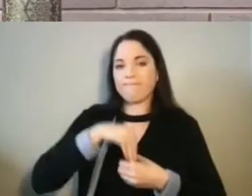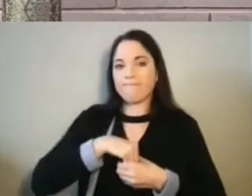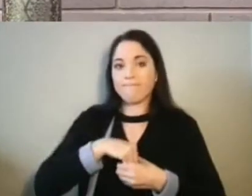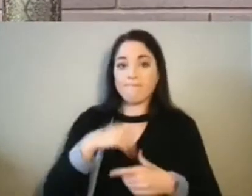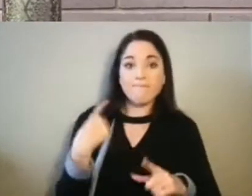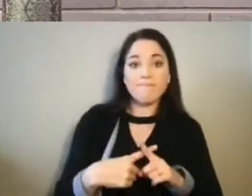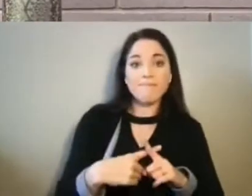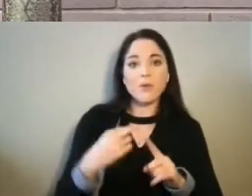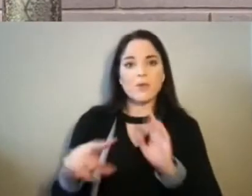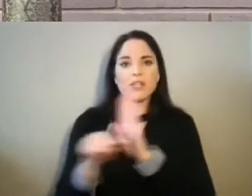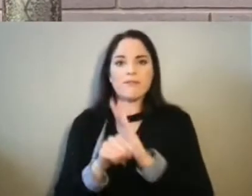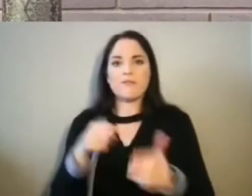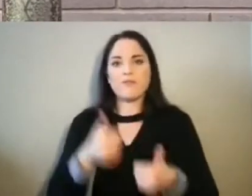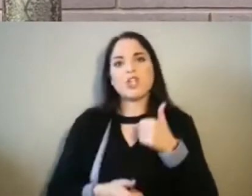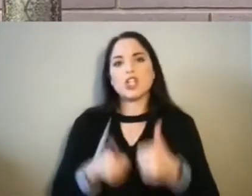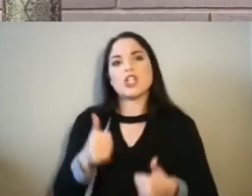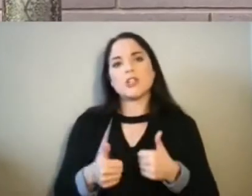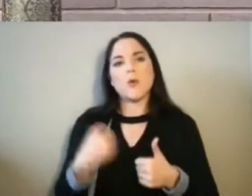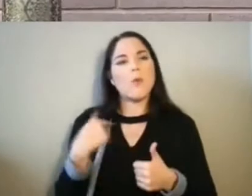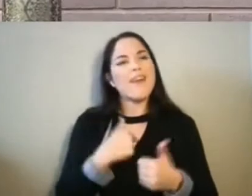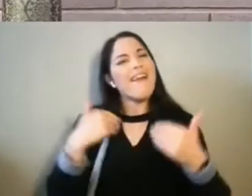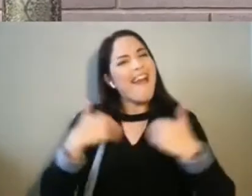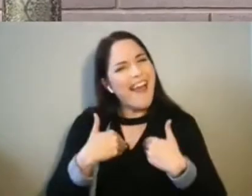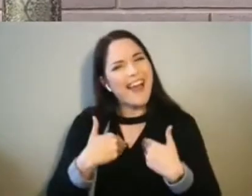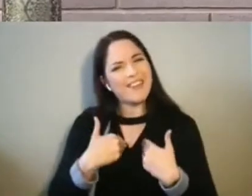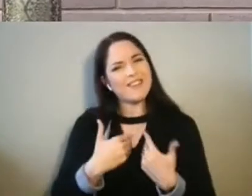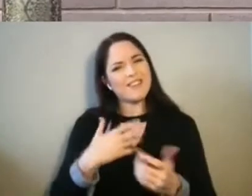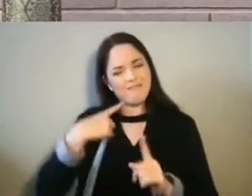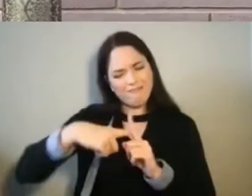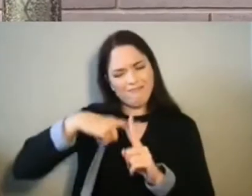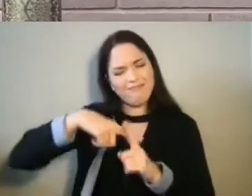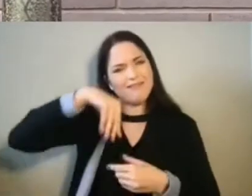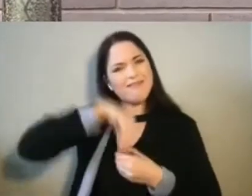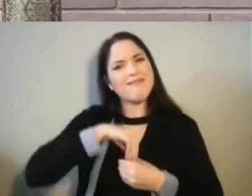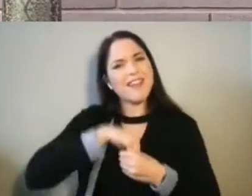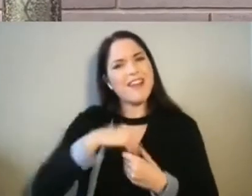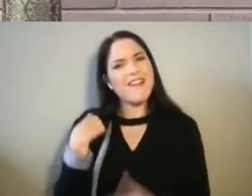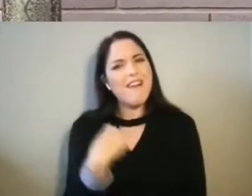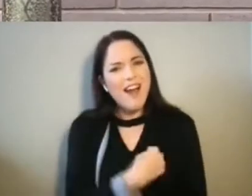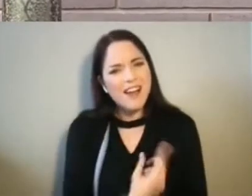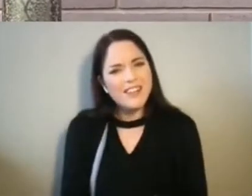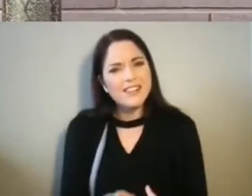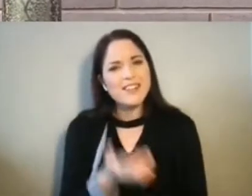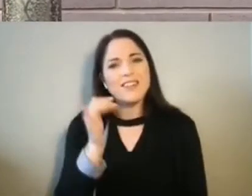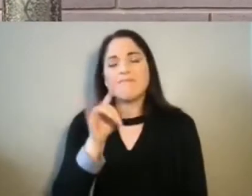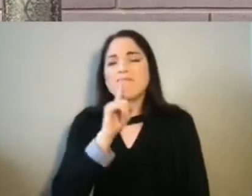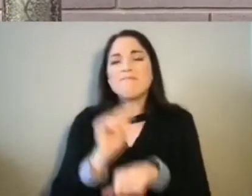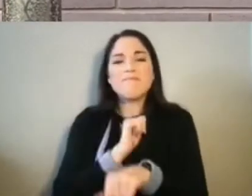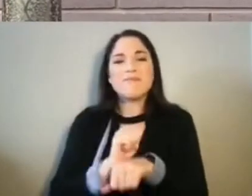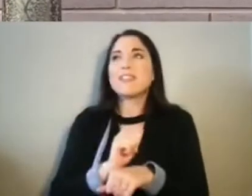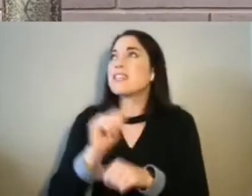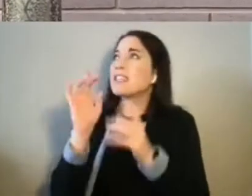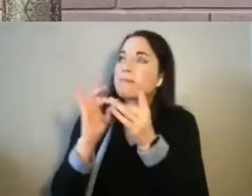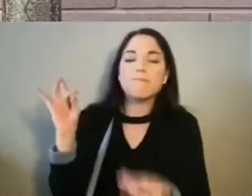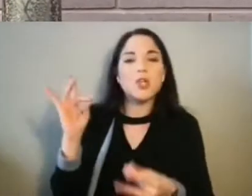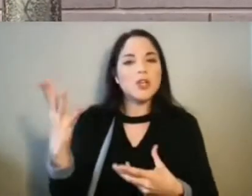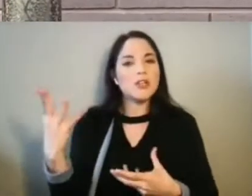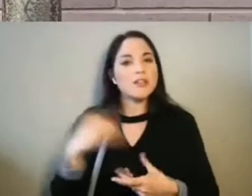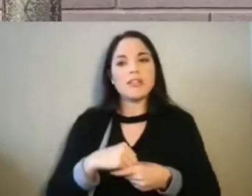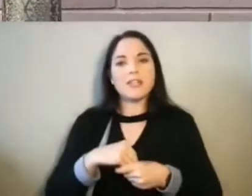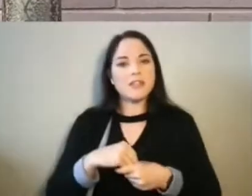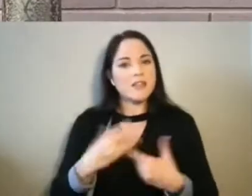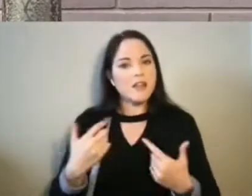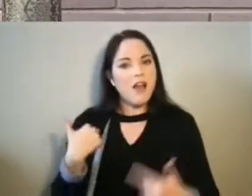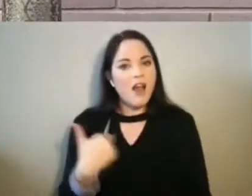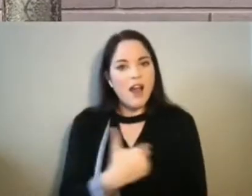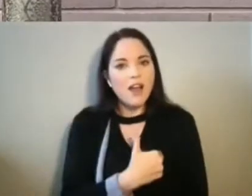the question is, how do we continue to furnish our hearts with meaning? How do we continue to build that inner